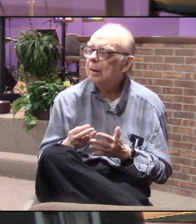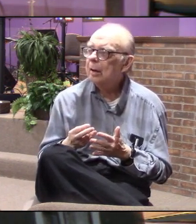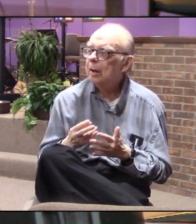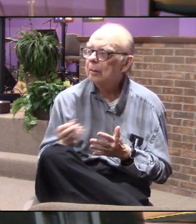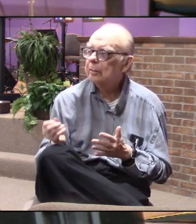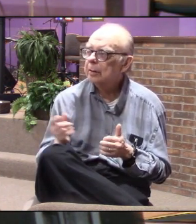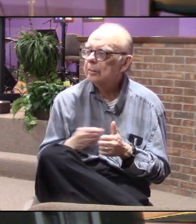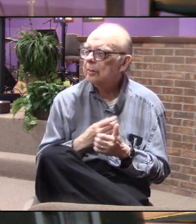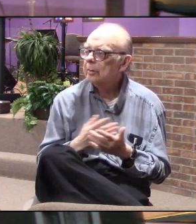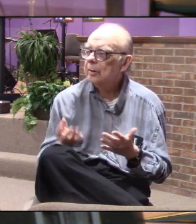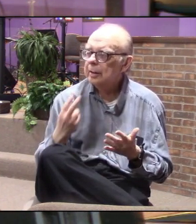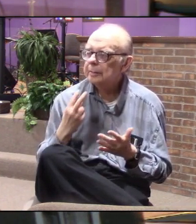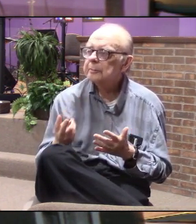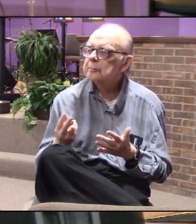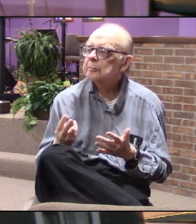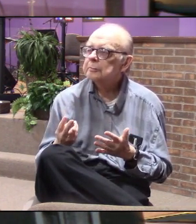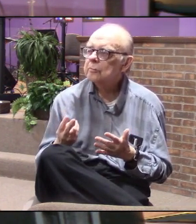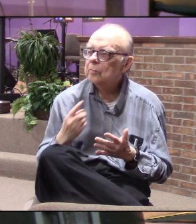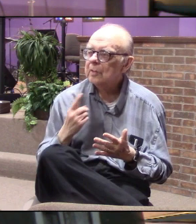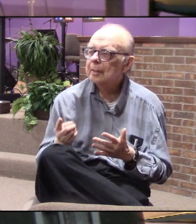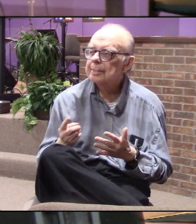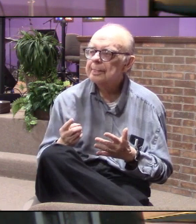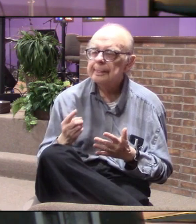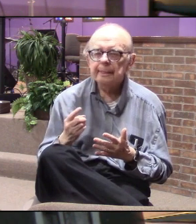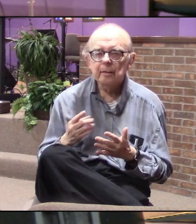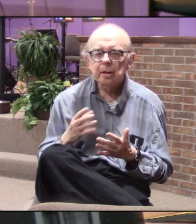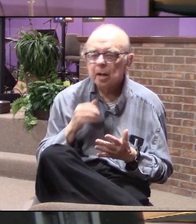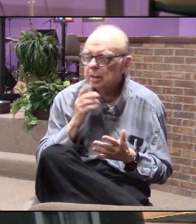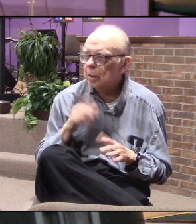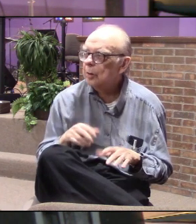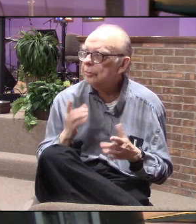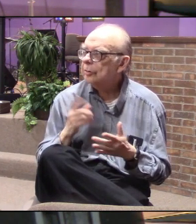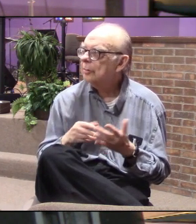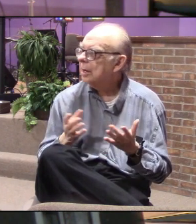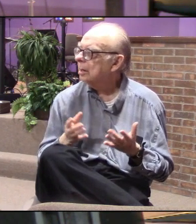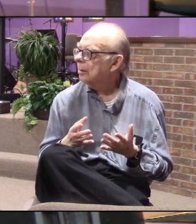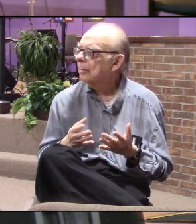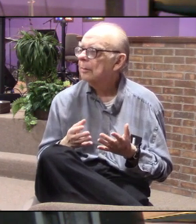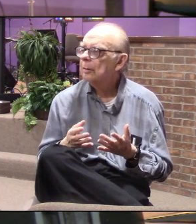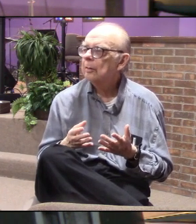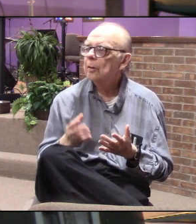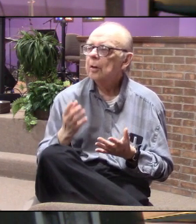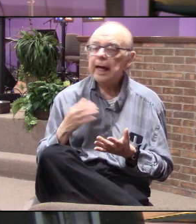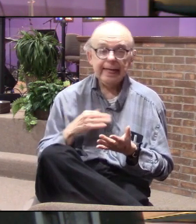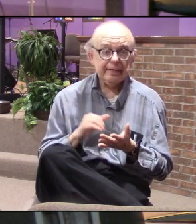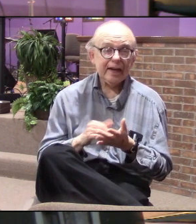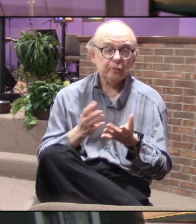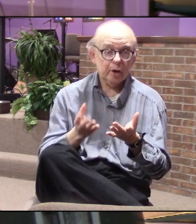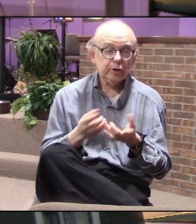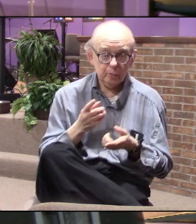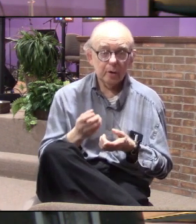And the very first thing that you see is really not what you need. That's what you want.